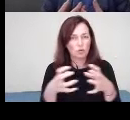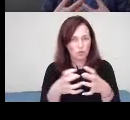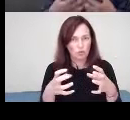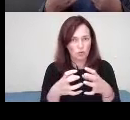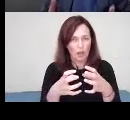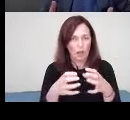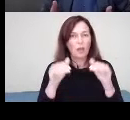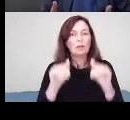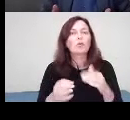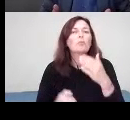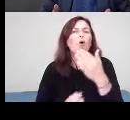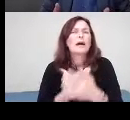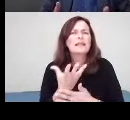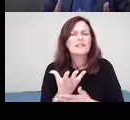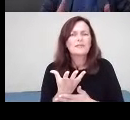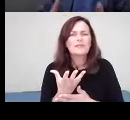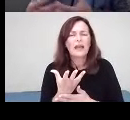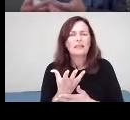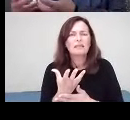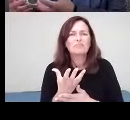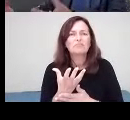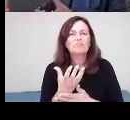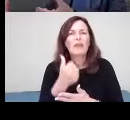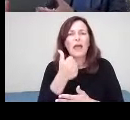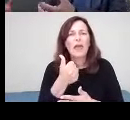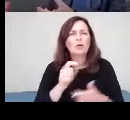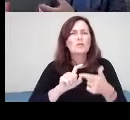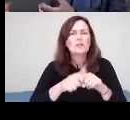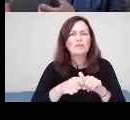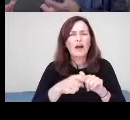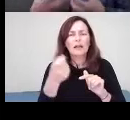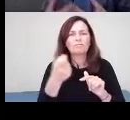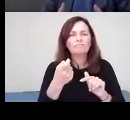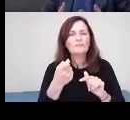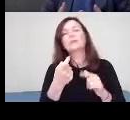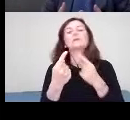which means that we need to think about from the weakest